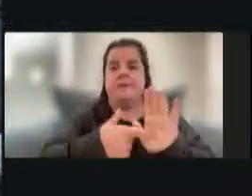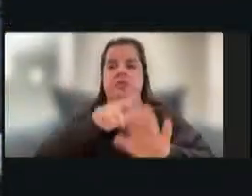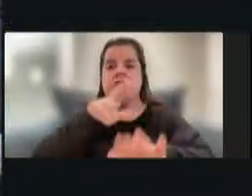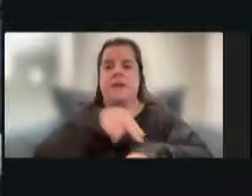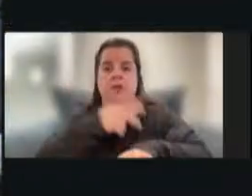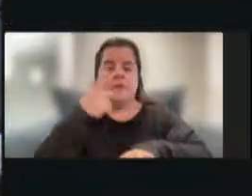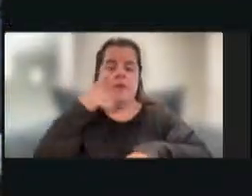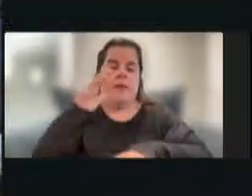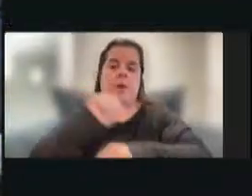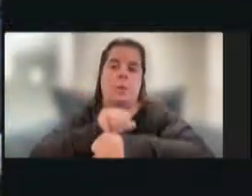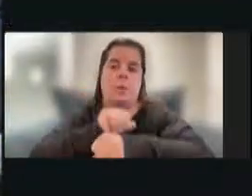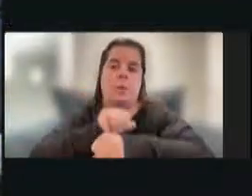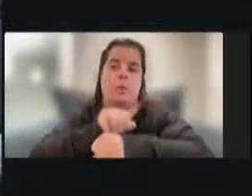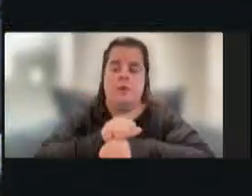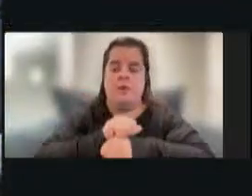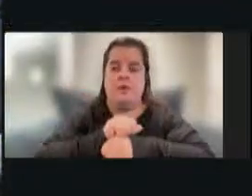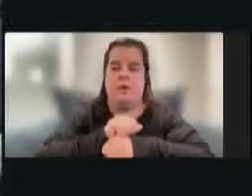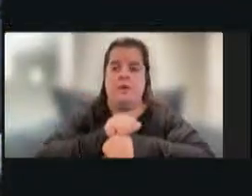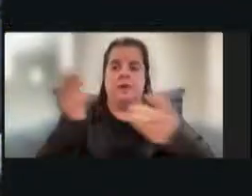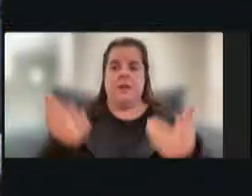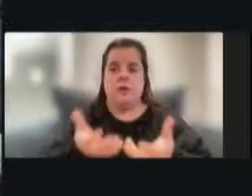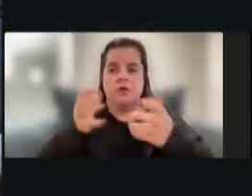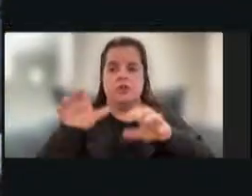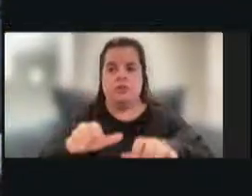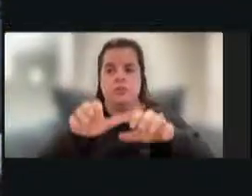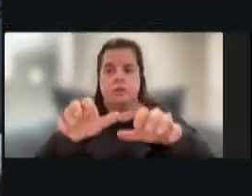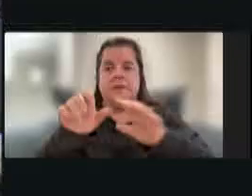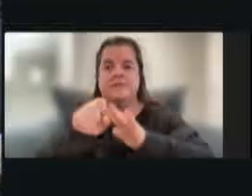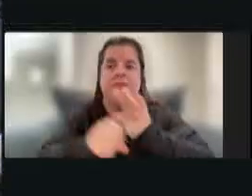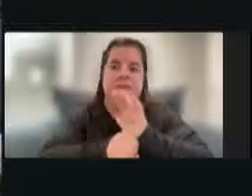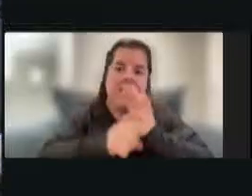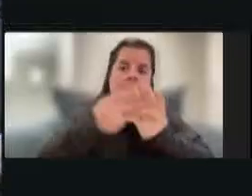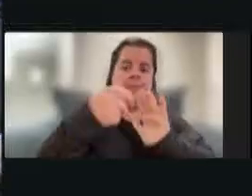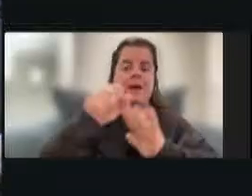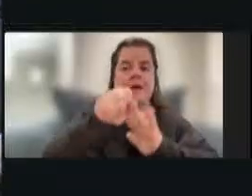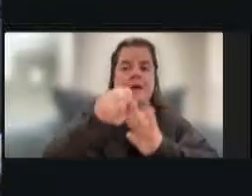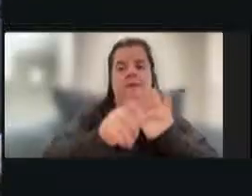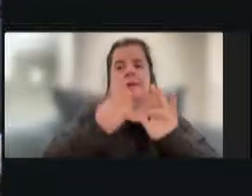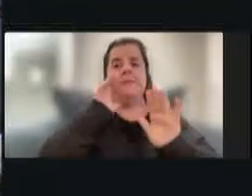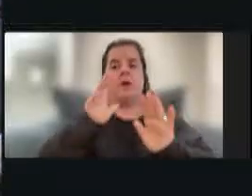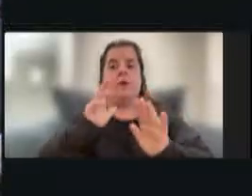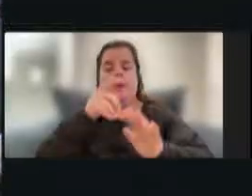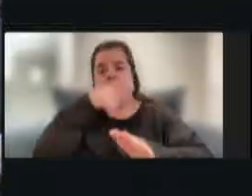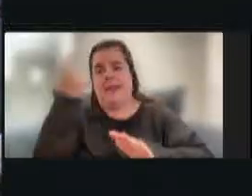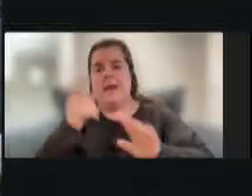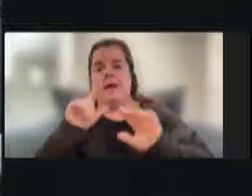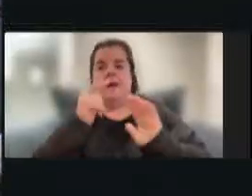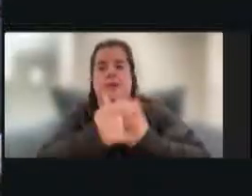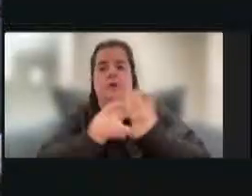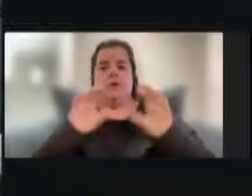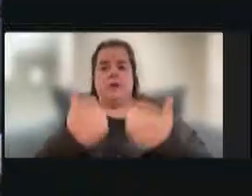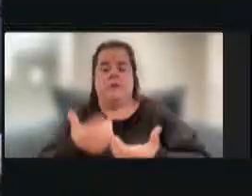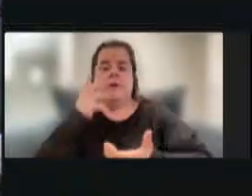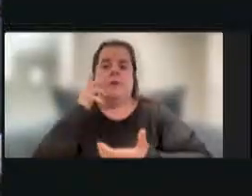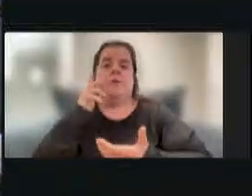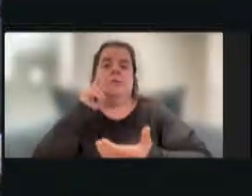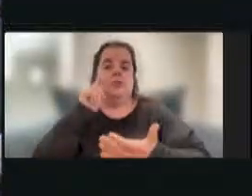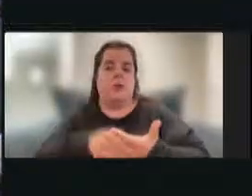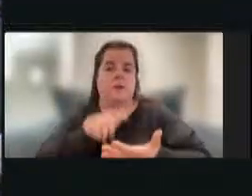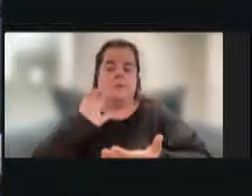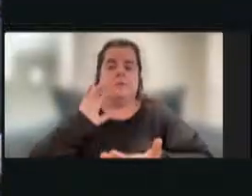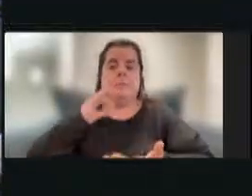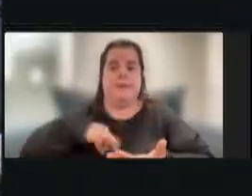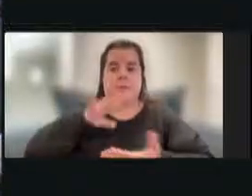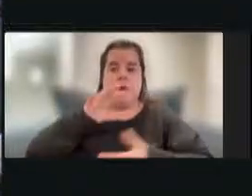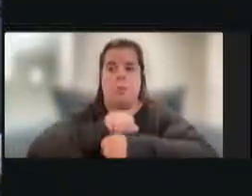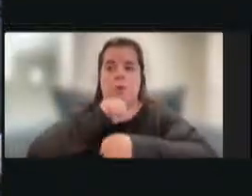that we are doing here. The state Pennsylvania Black Legislative Caucus has recognized the work that Pittsburgh is doing here as well. They are ready to